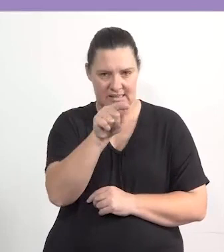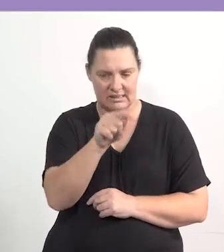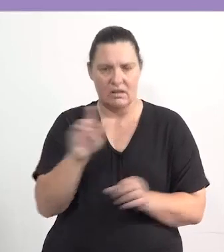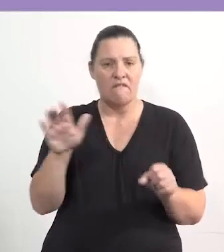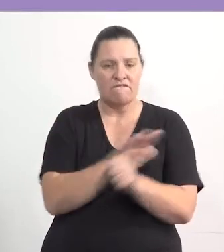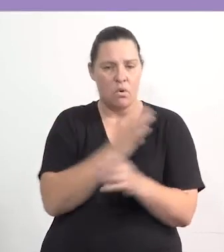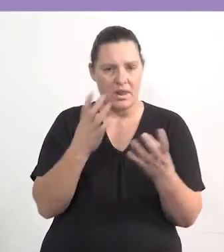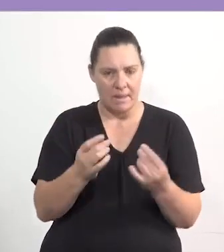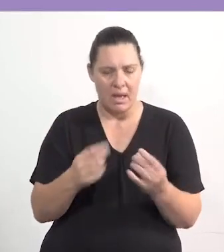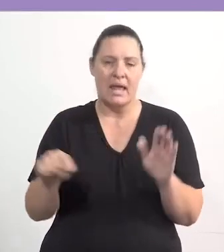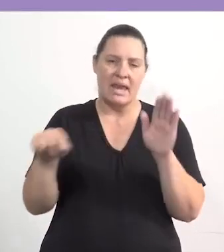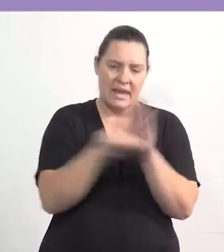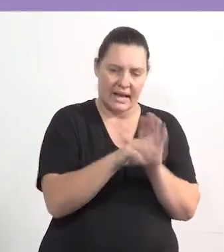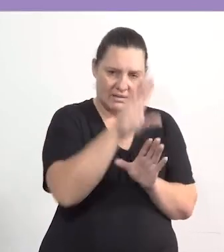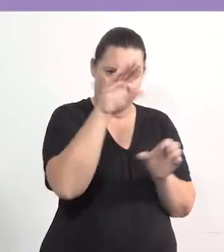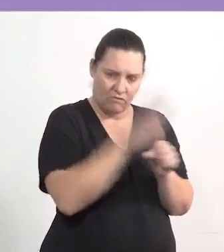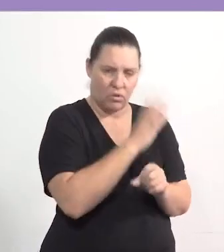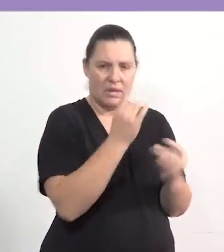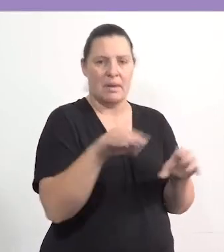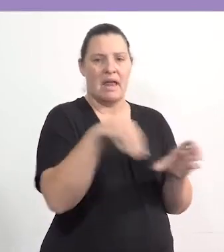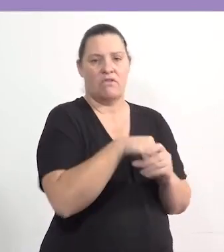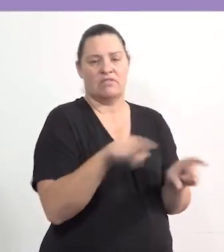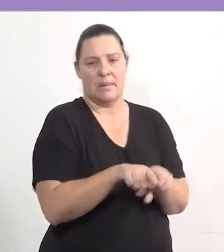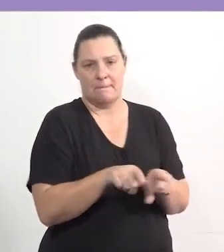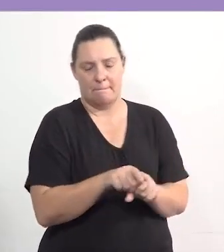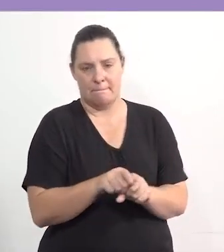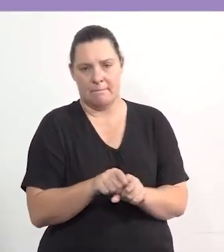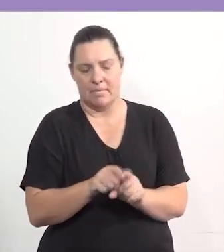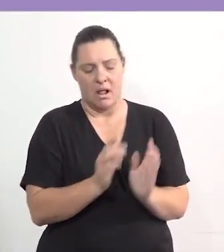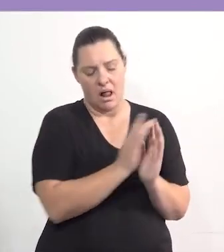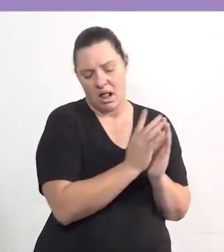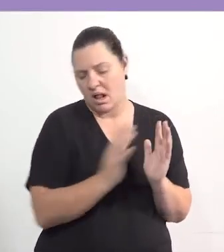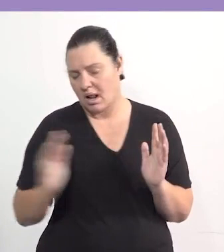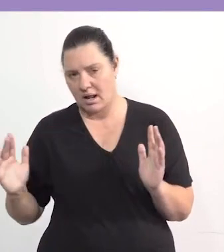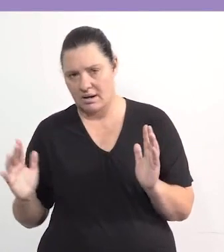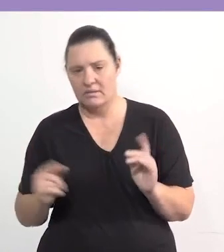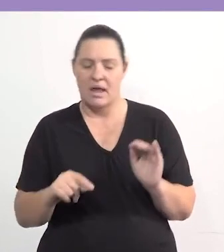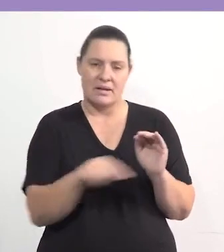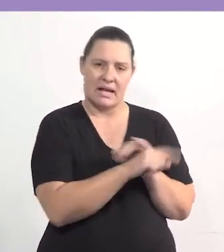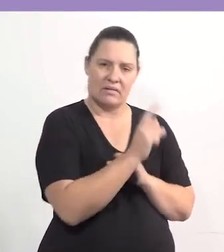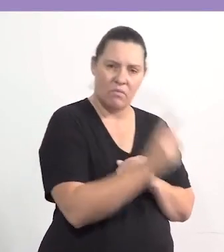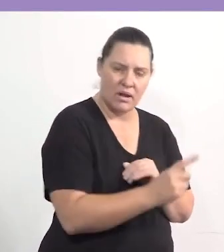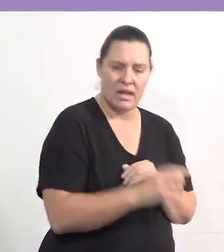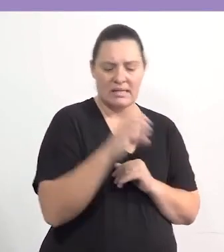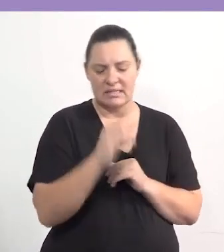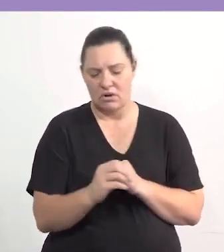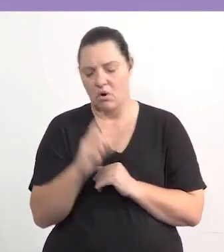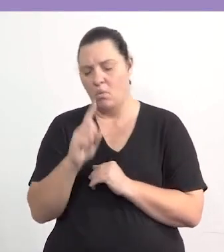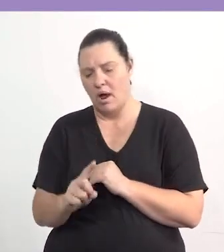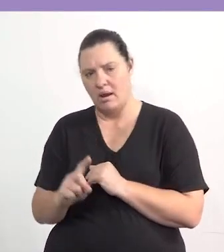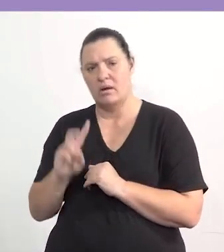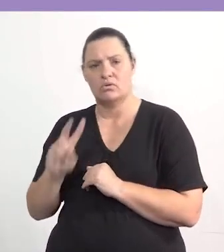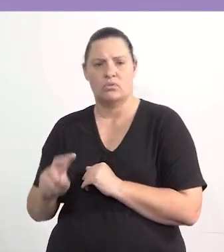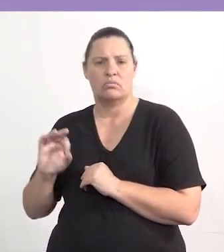whole numbers and negative whole numbers. So for example, we have our negative 1, our 0,